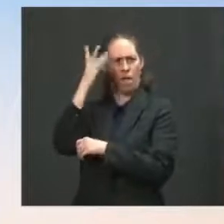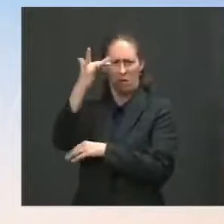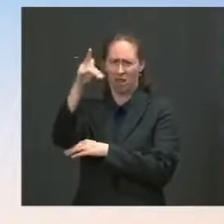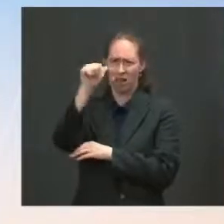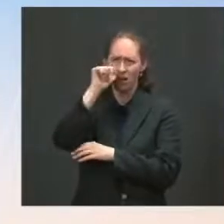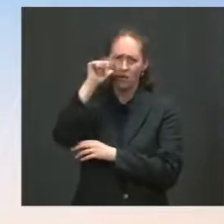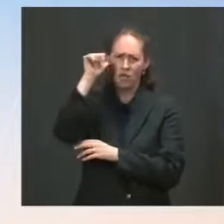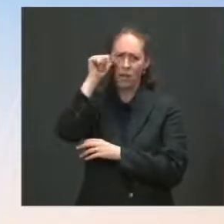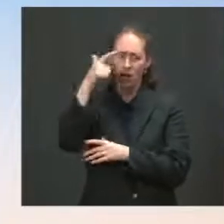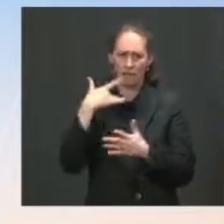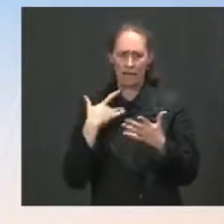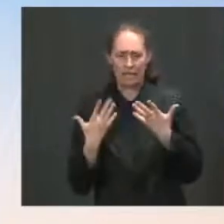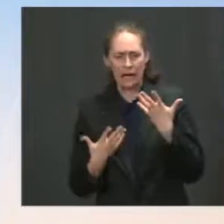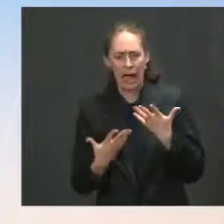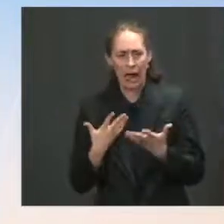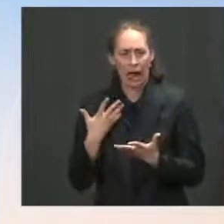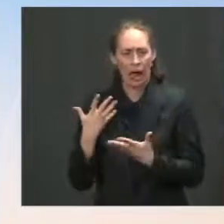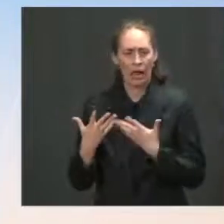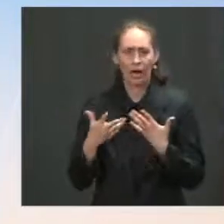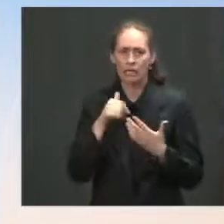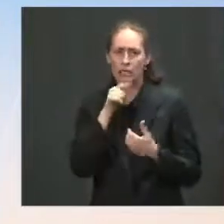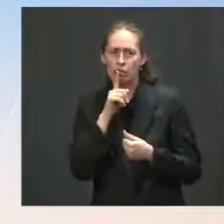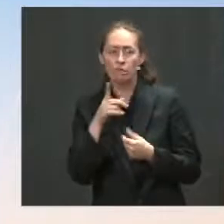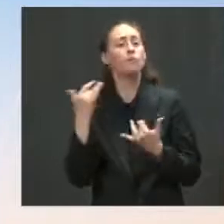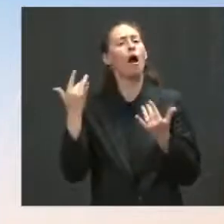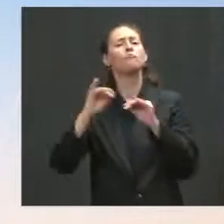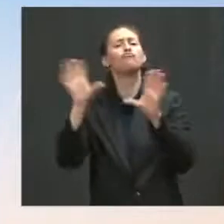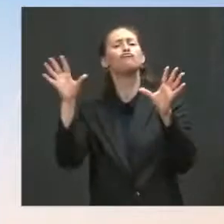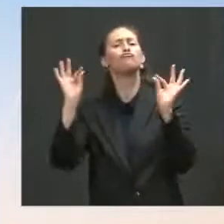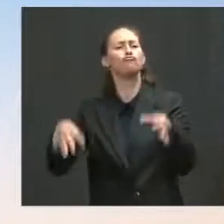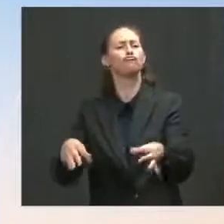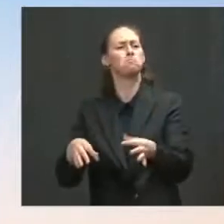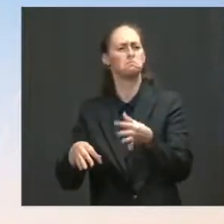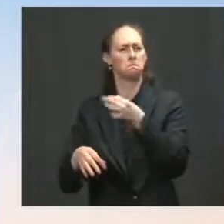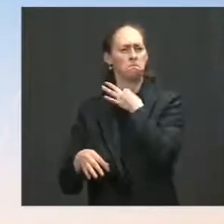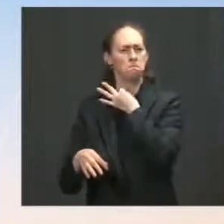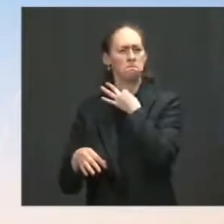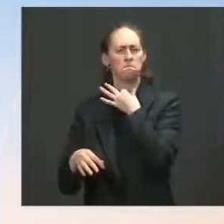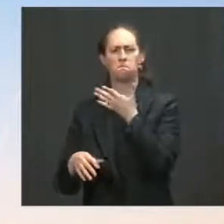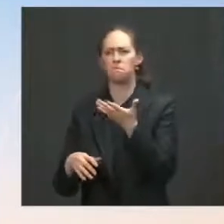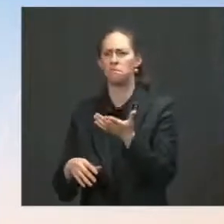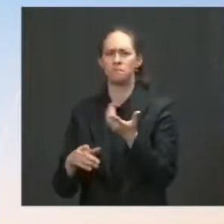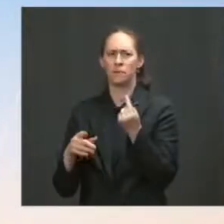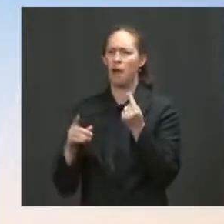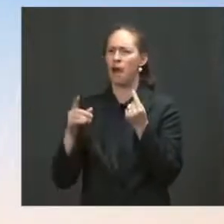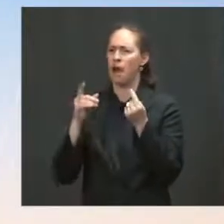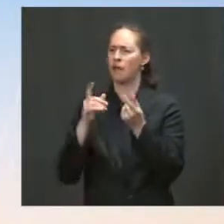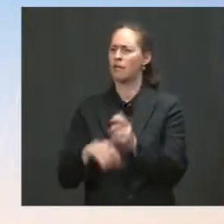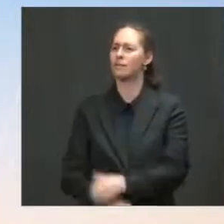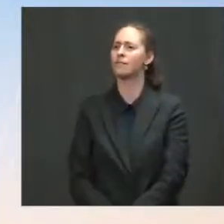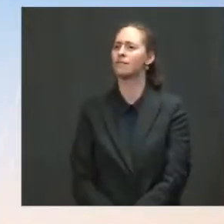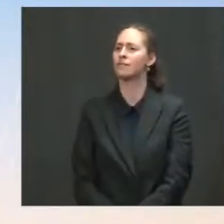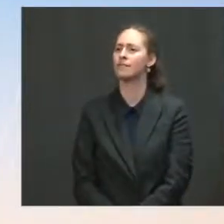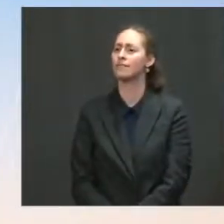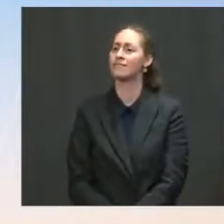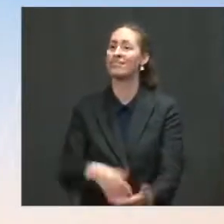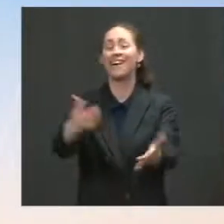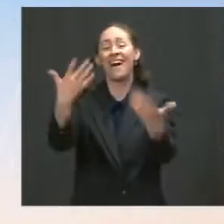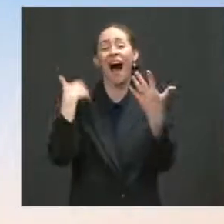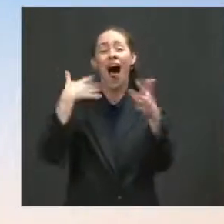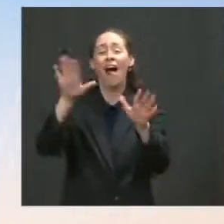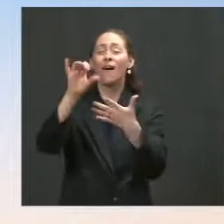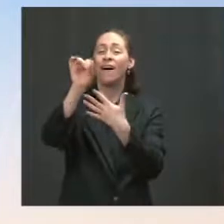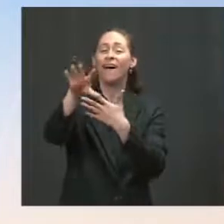the two options. Well, again, as I've been discussing, the justification from the legal team is that this is a